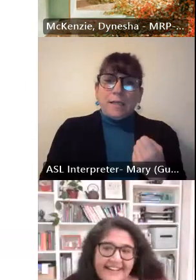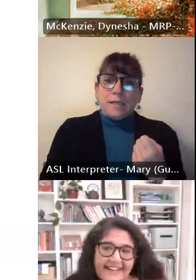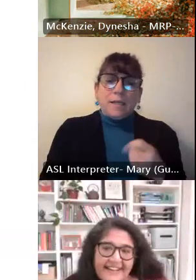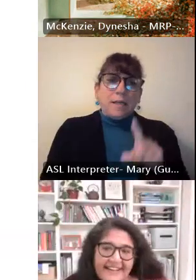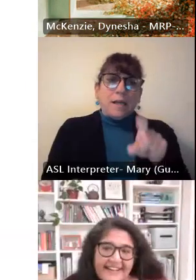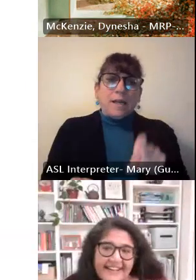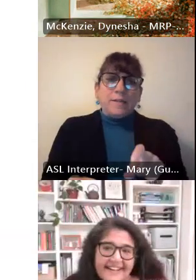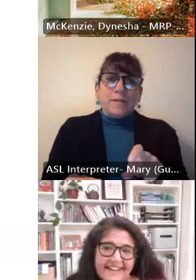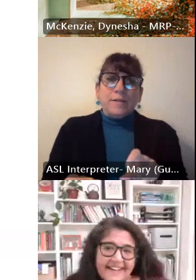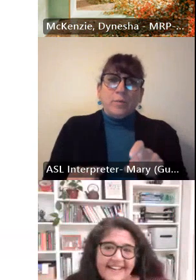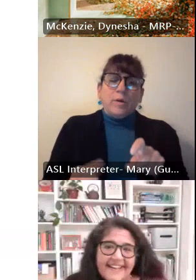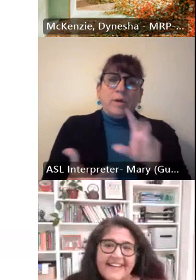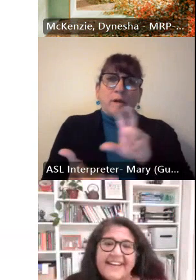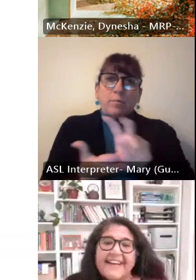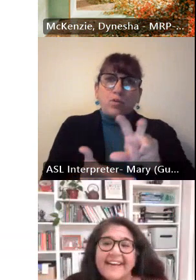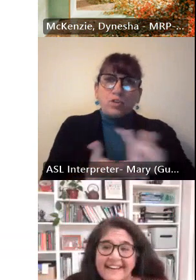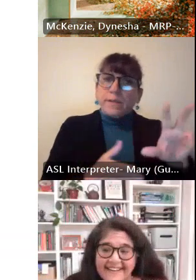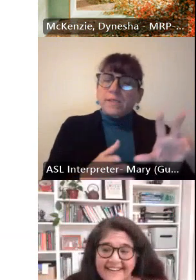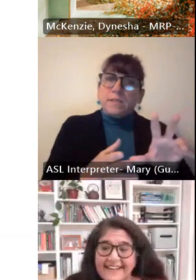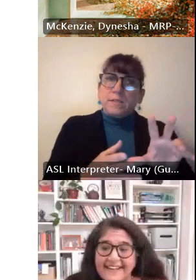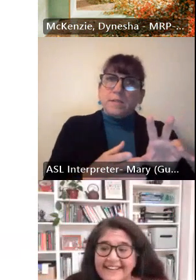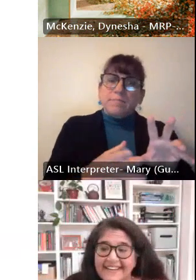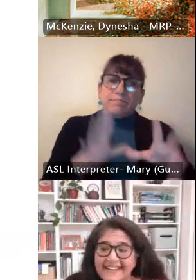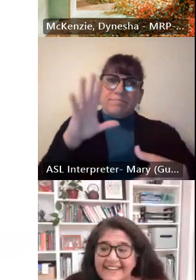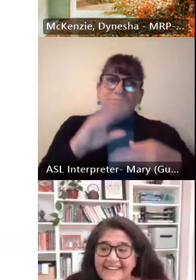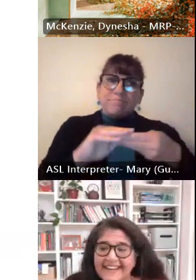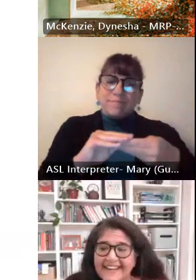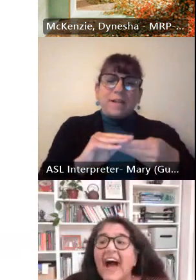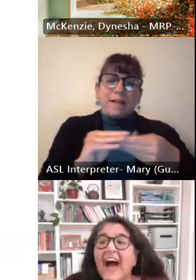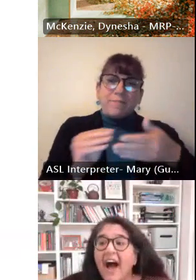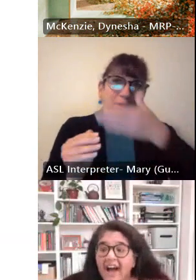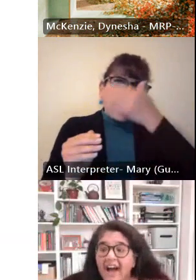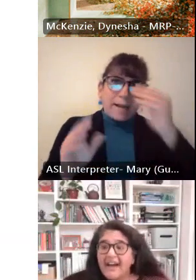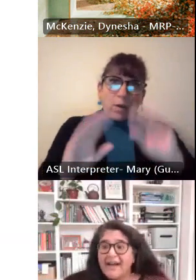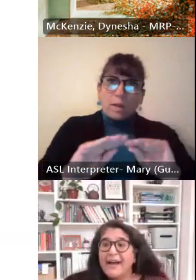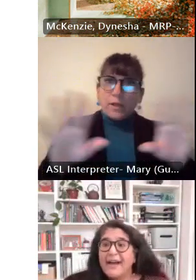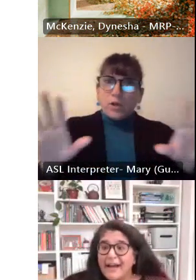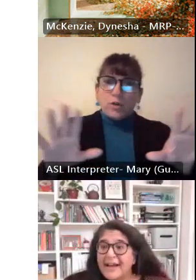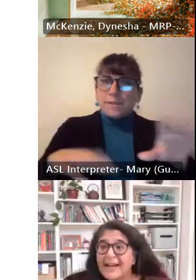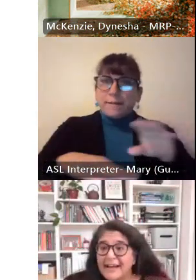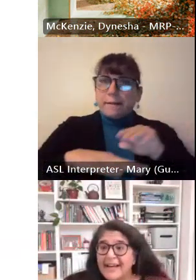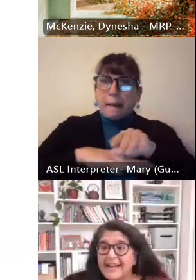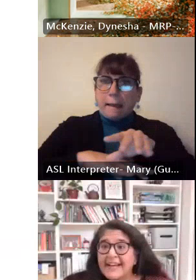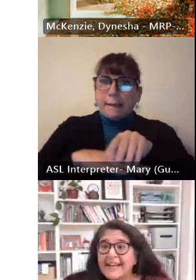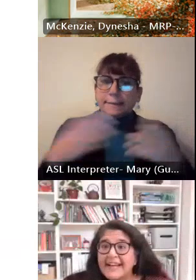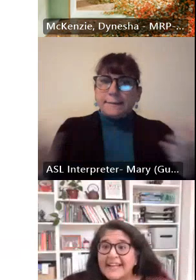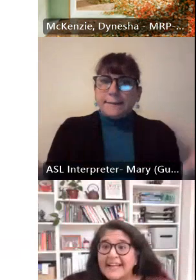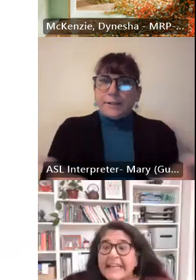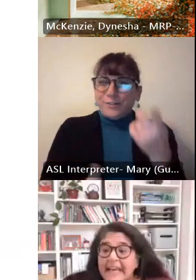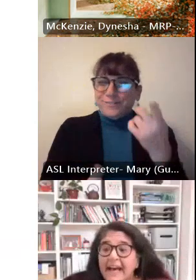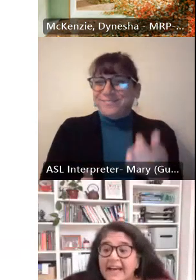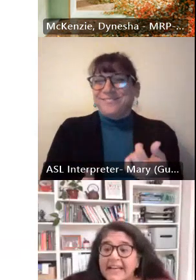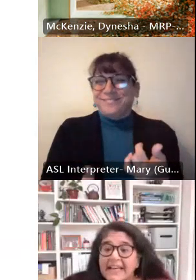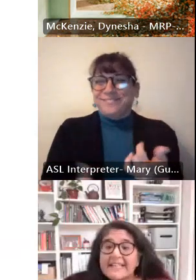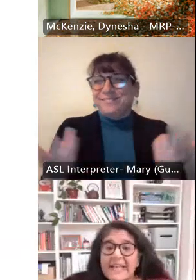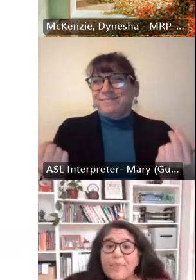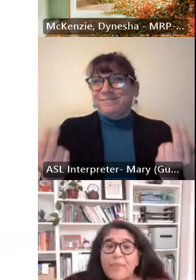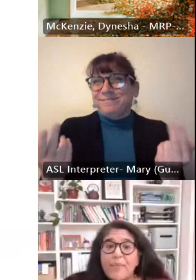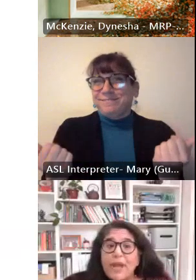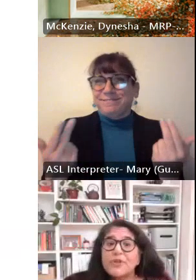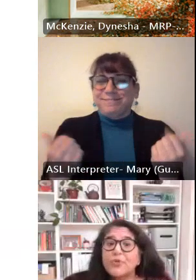put apportionments together, and I'd forgotten just how clear the guidance is in here. So